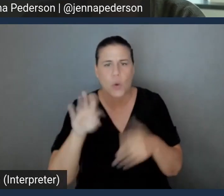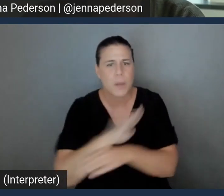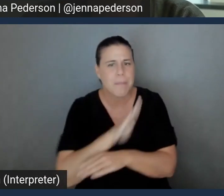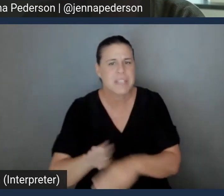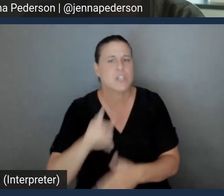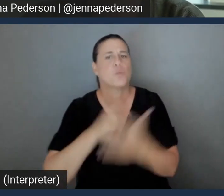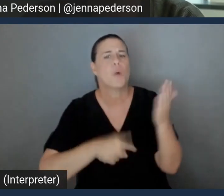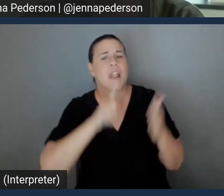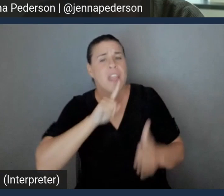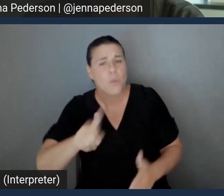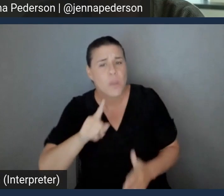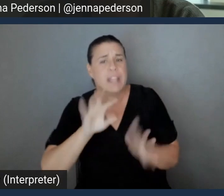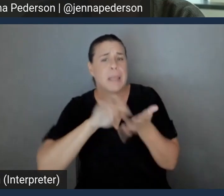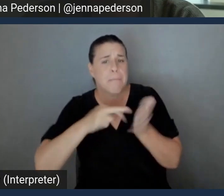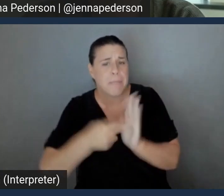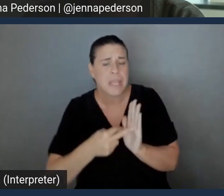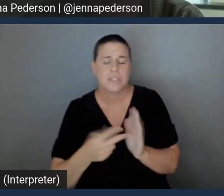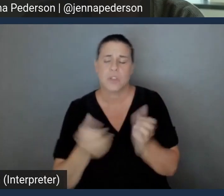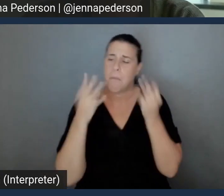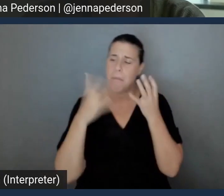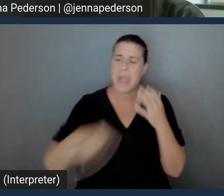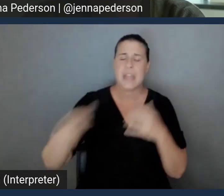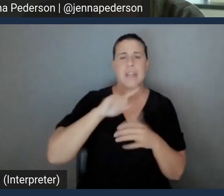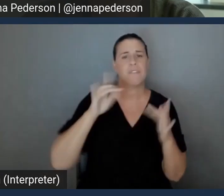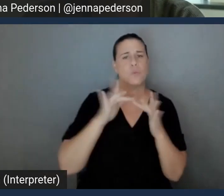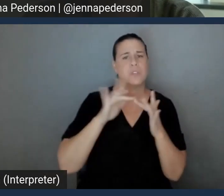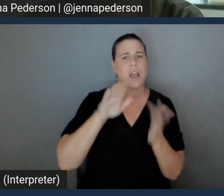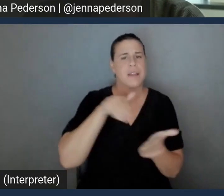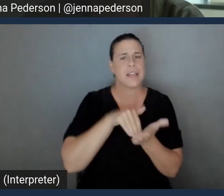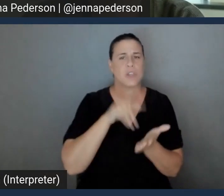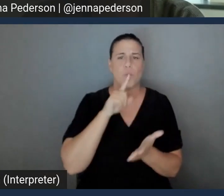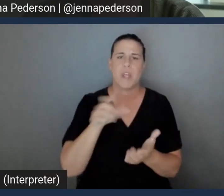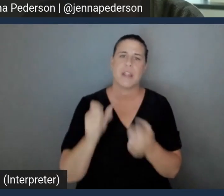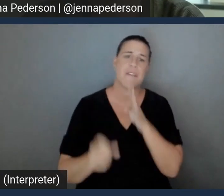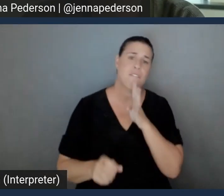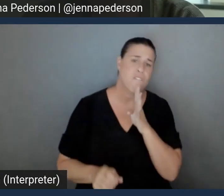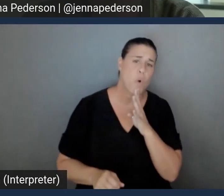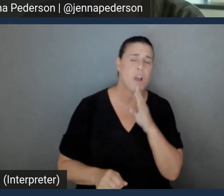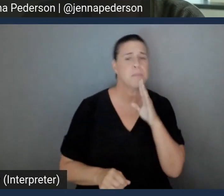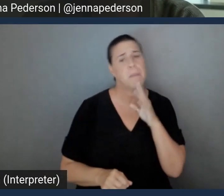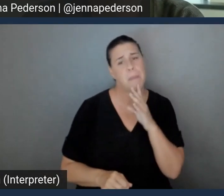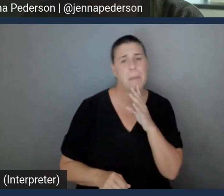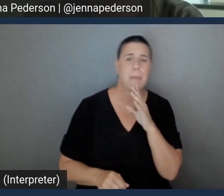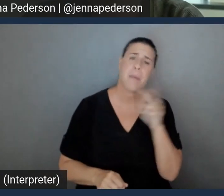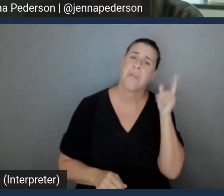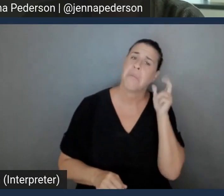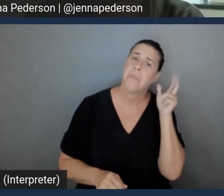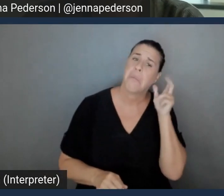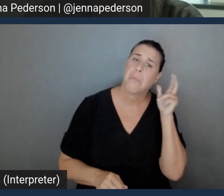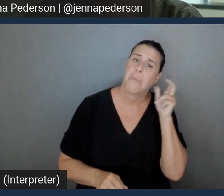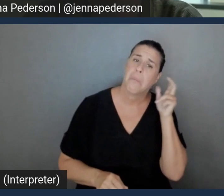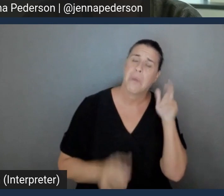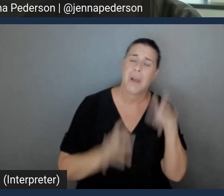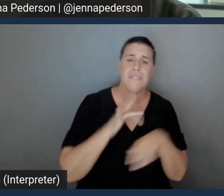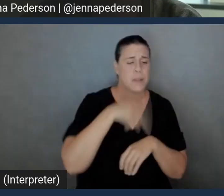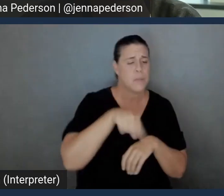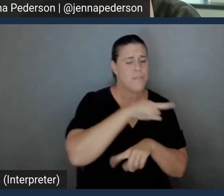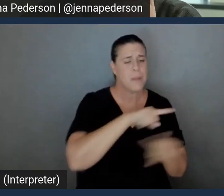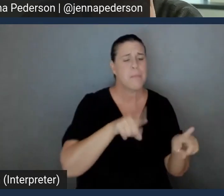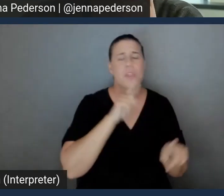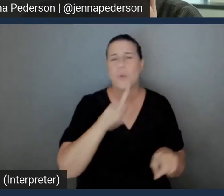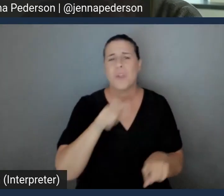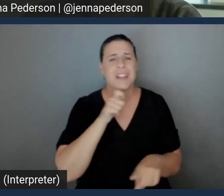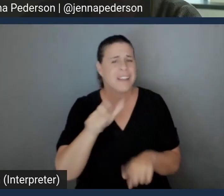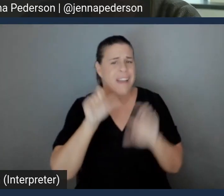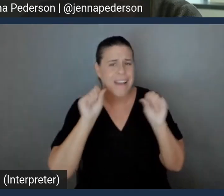right? So a lot of these contact centers have like tons of voice data and voice call recordings available to them, but they're really not able